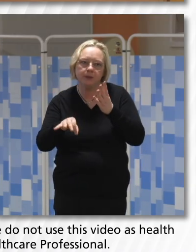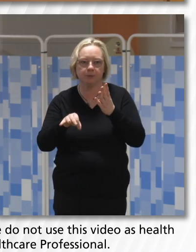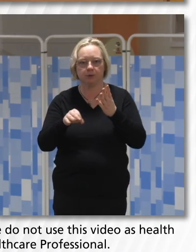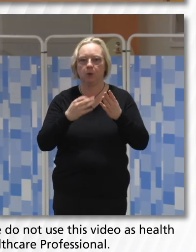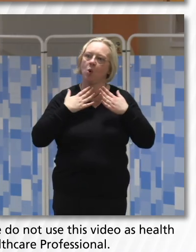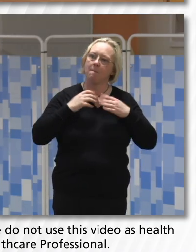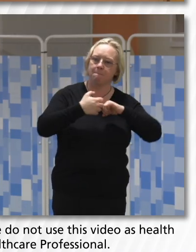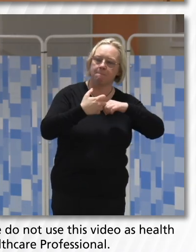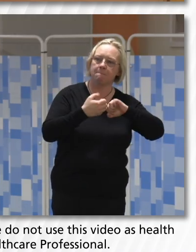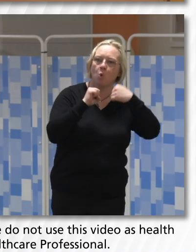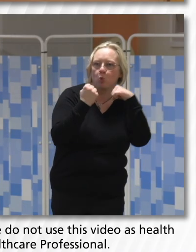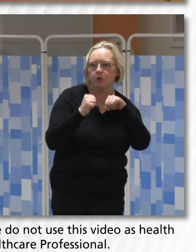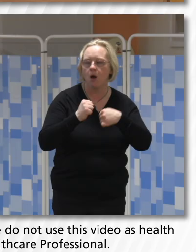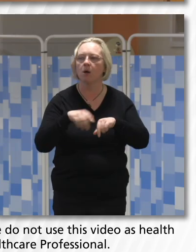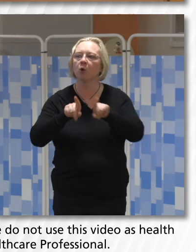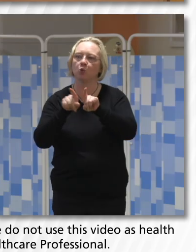non-motor symptoms in his body.